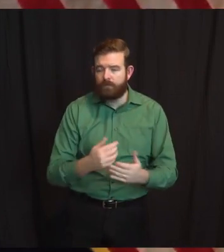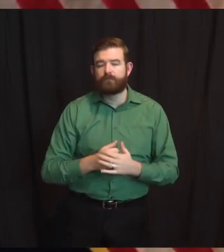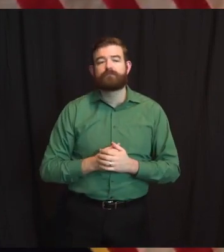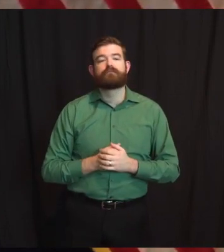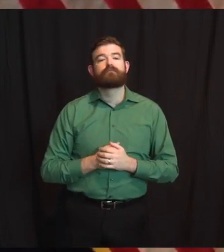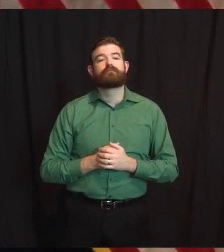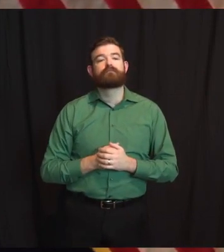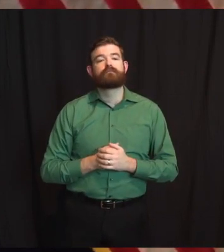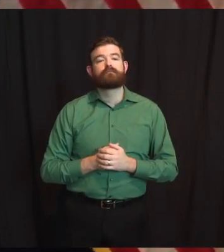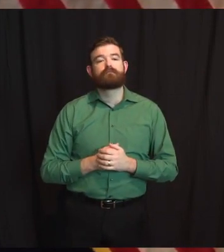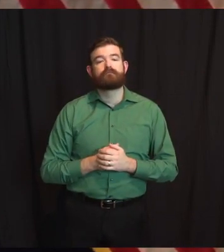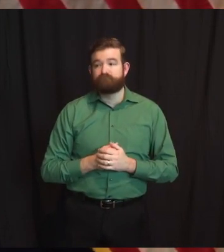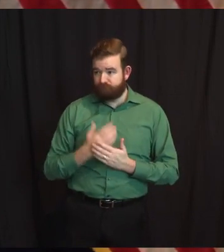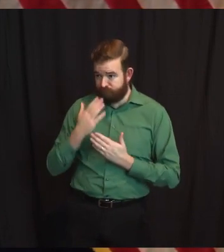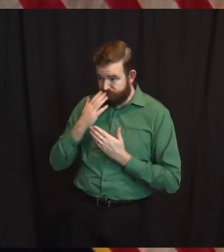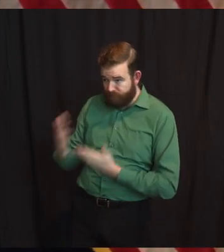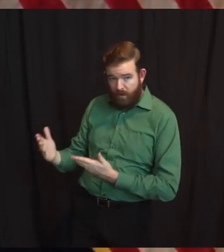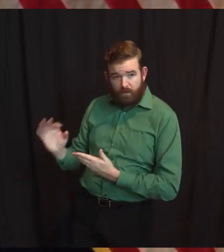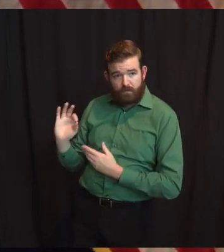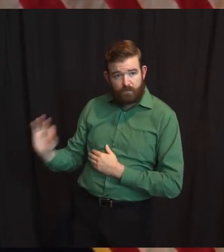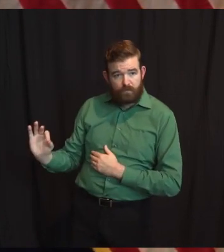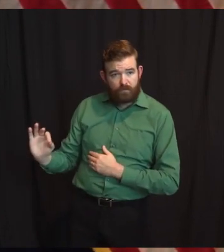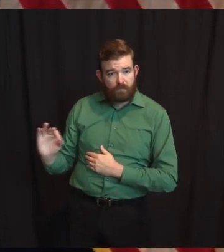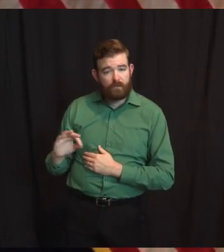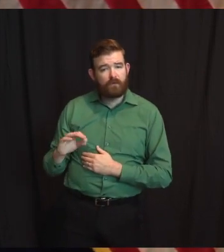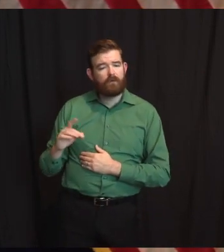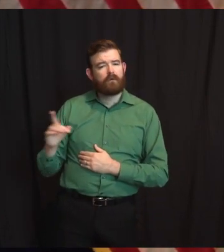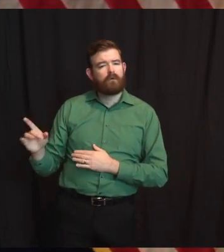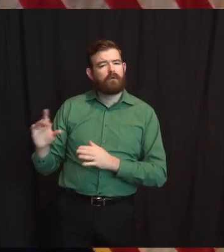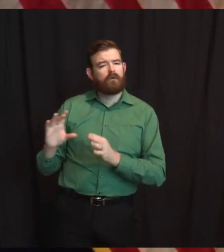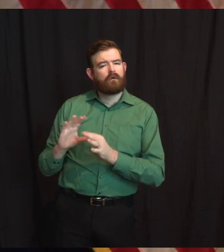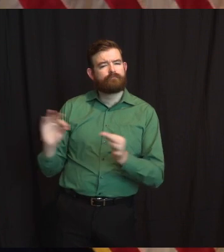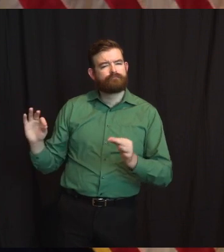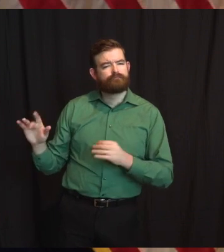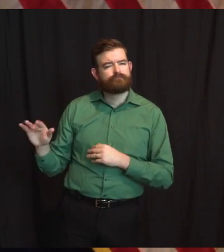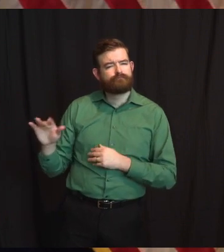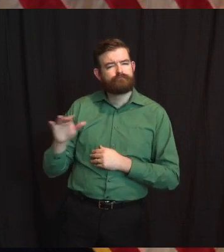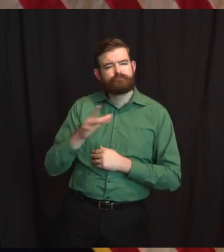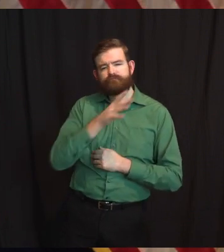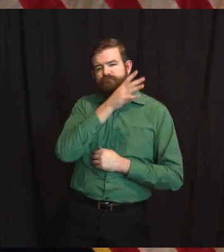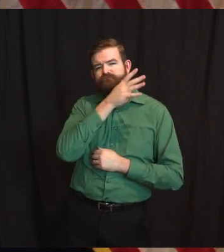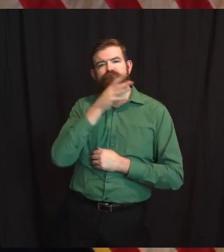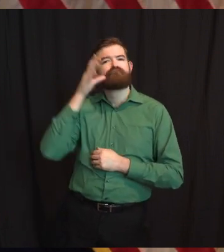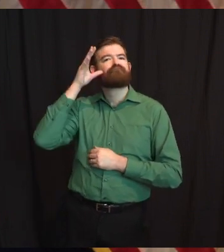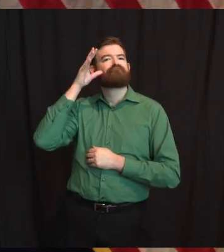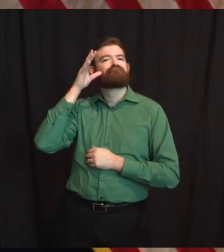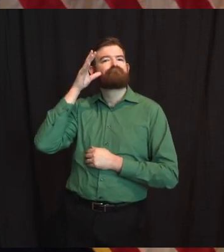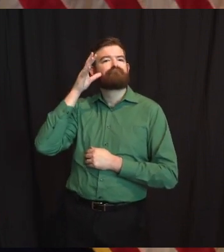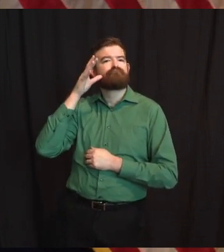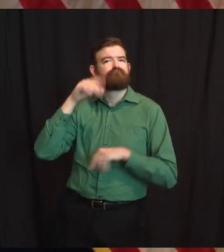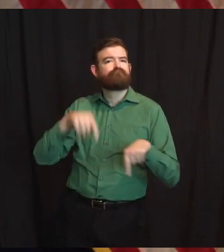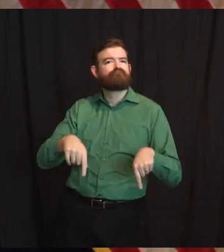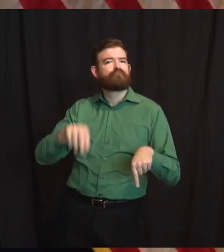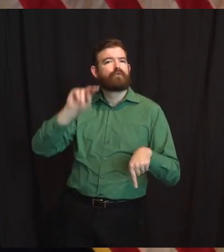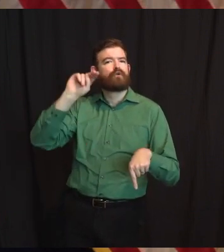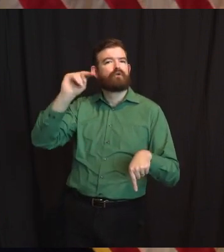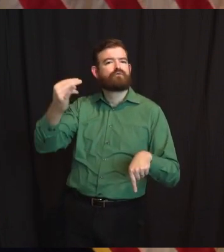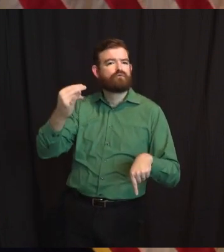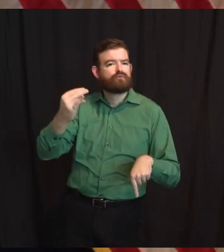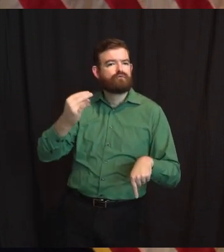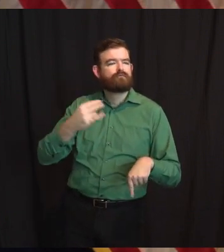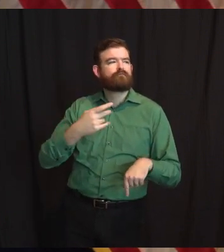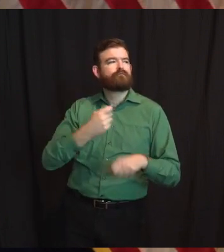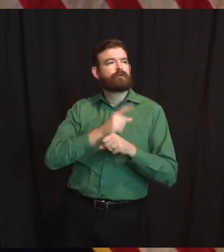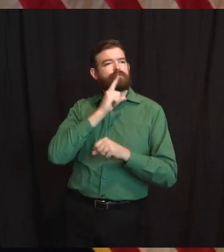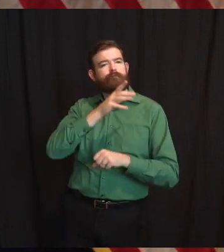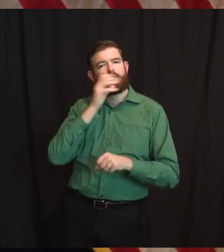Judy, thank you, and your comments on the agricultural economy and safety in that sector are